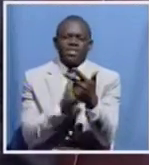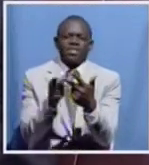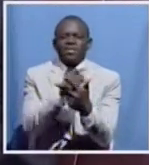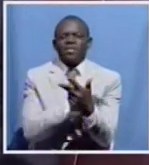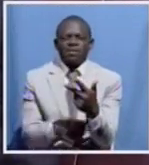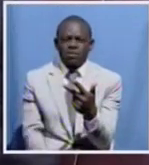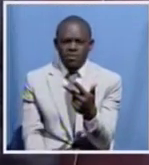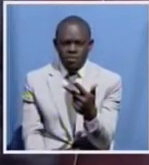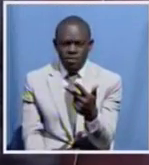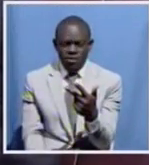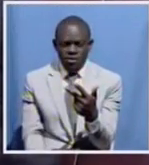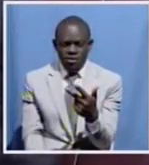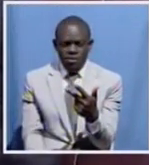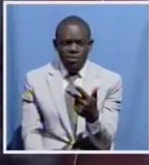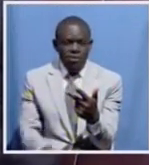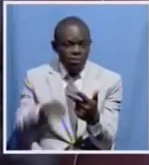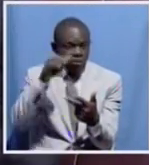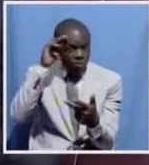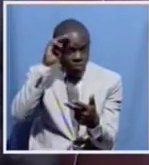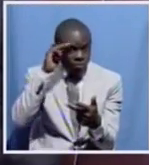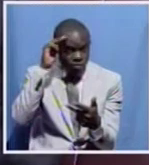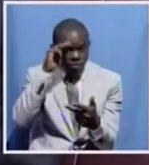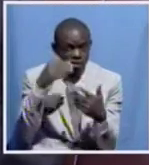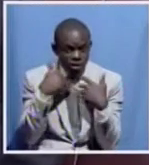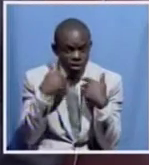with the Permanent Secretary at the Ministry of